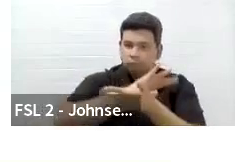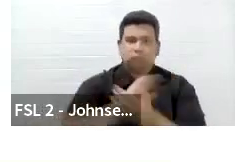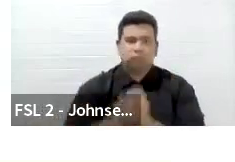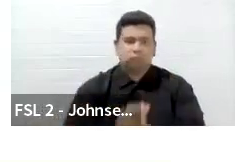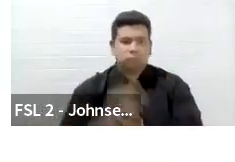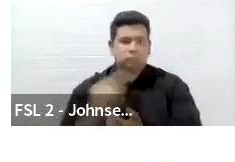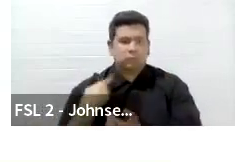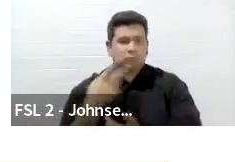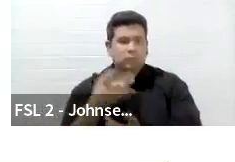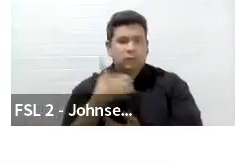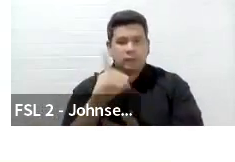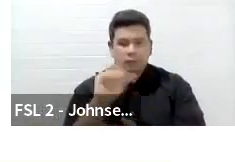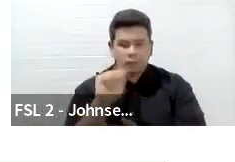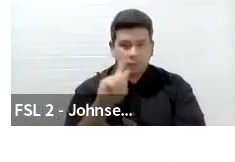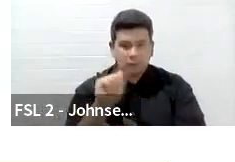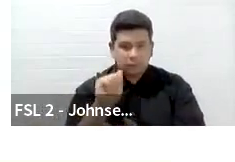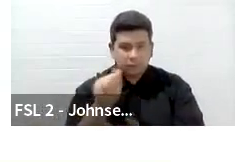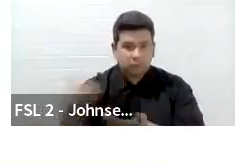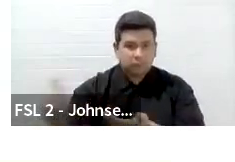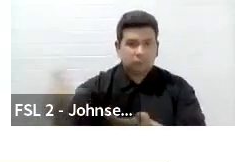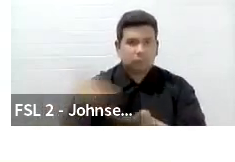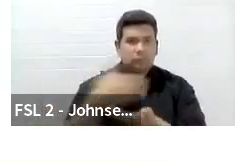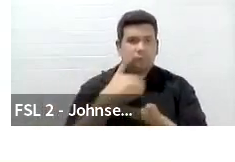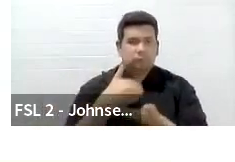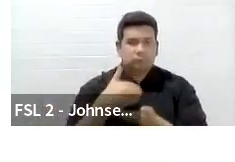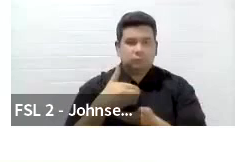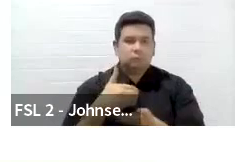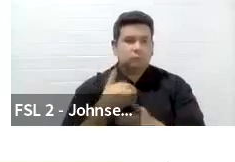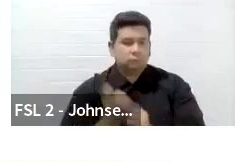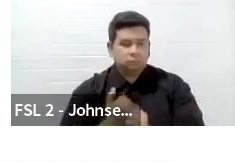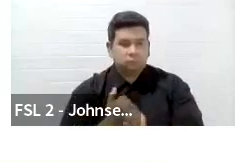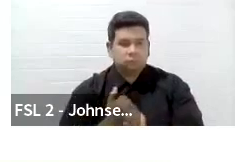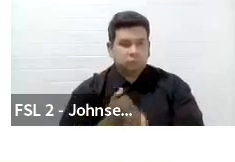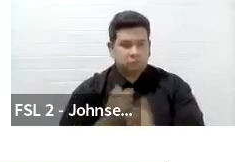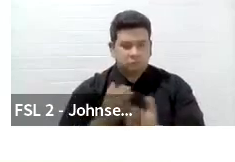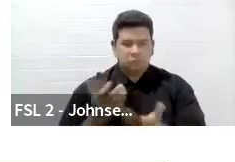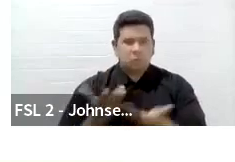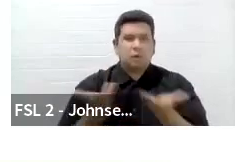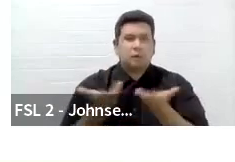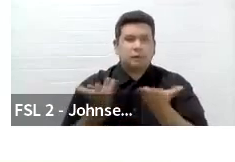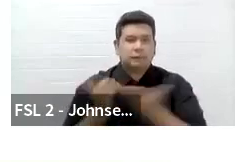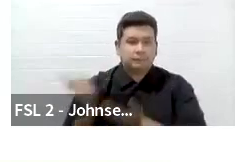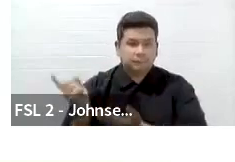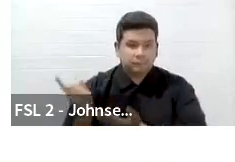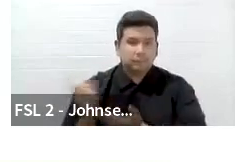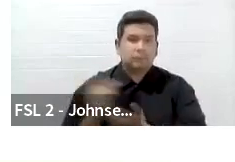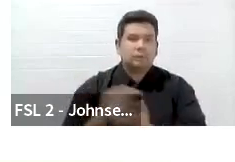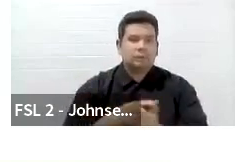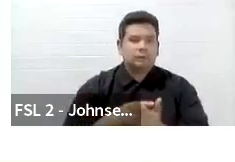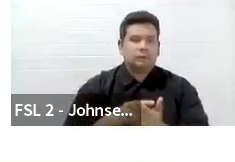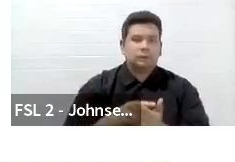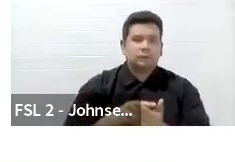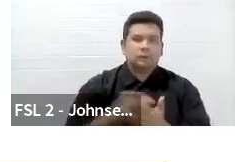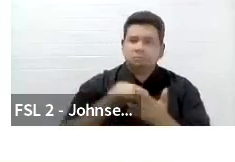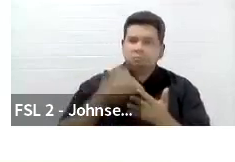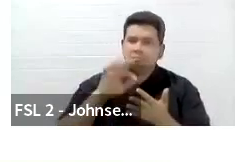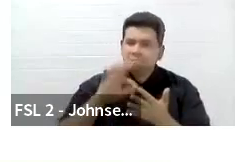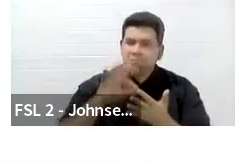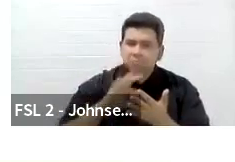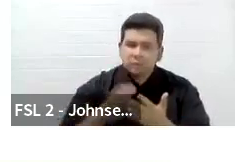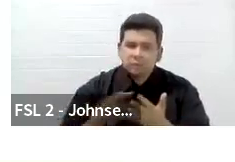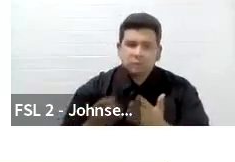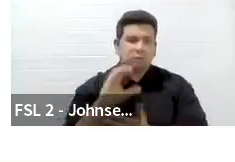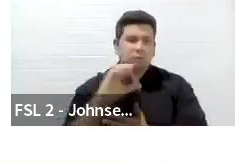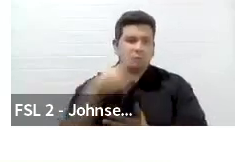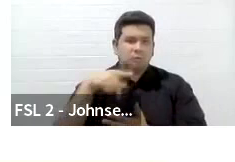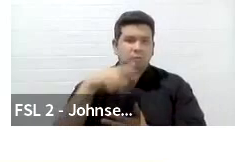data, I got from the various censuses of the Philippines, census of population, and vital registration